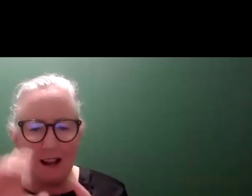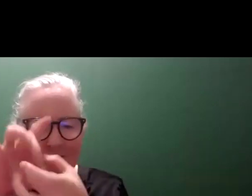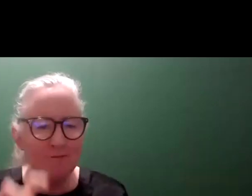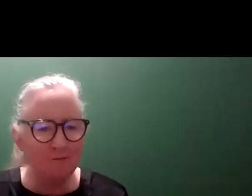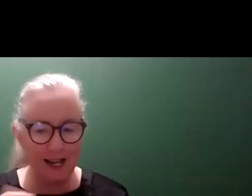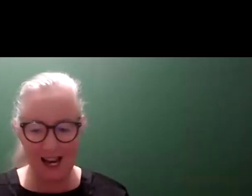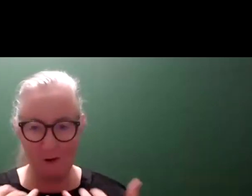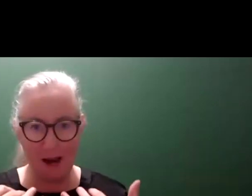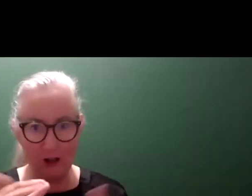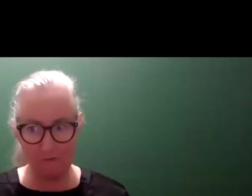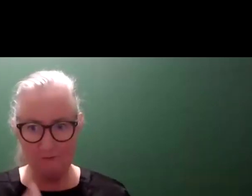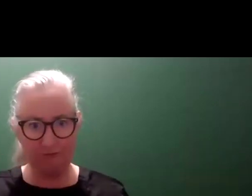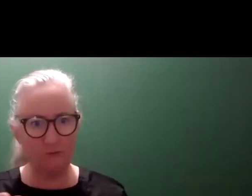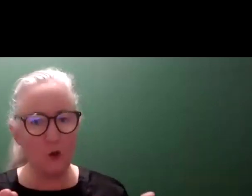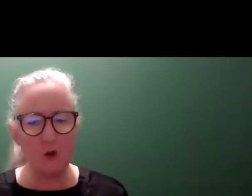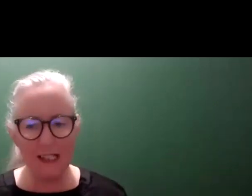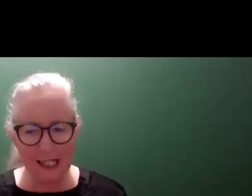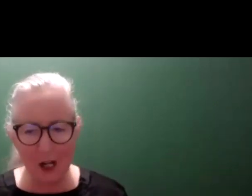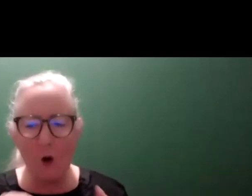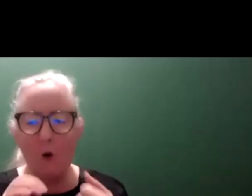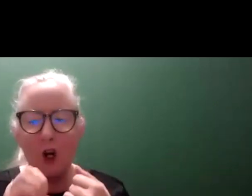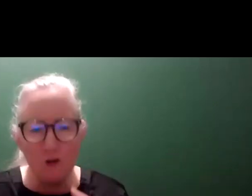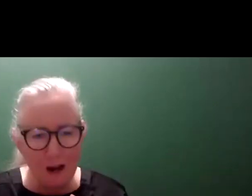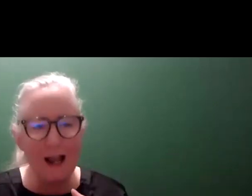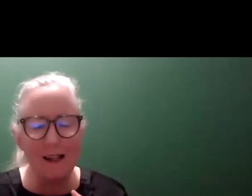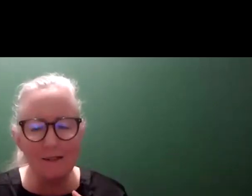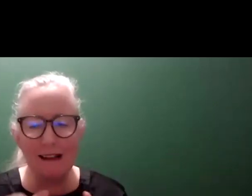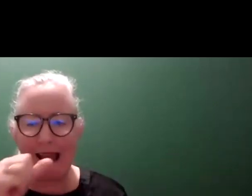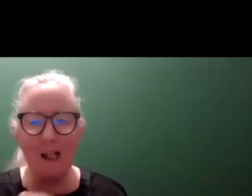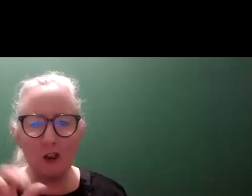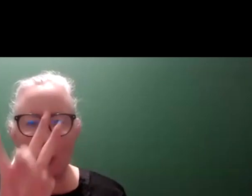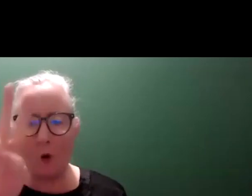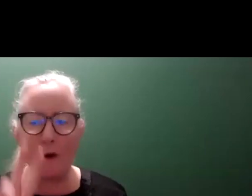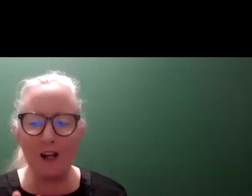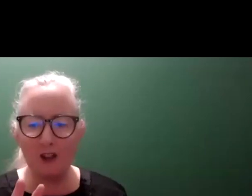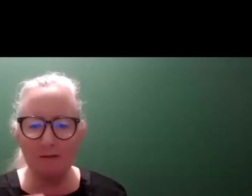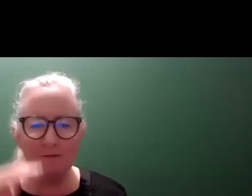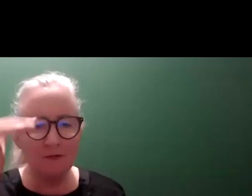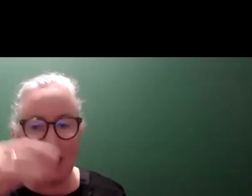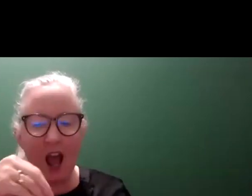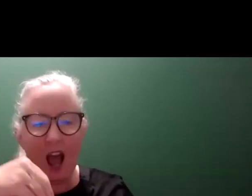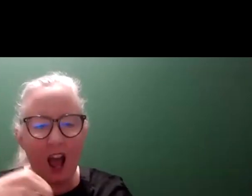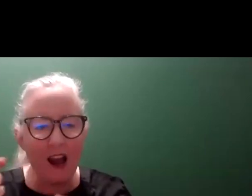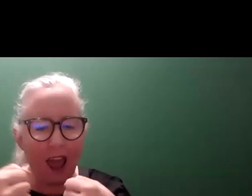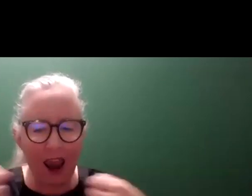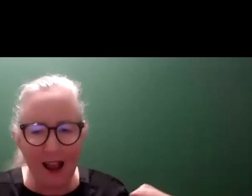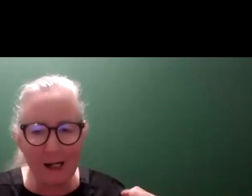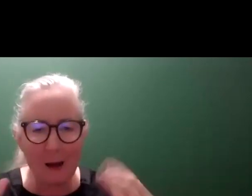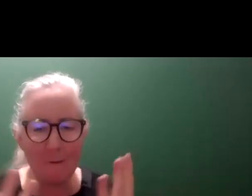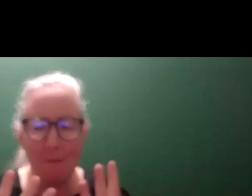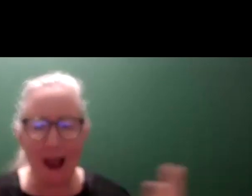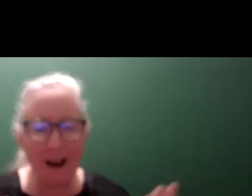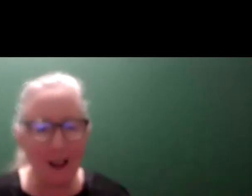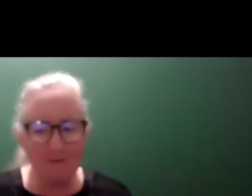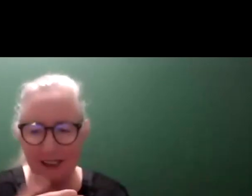information presented today. And we'll try to address any of those questions in an online panel discussion